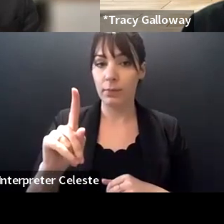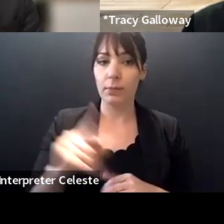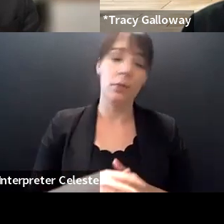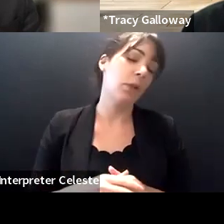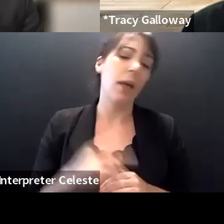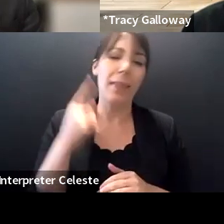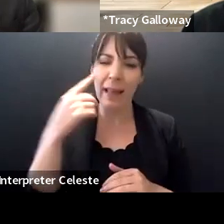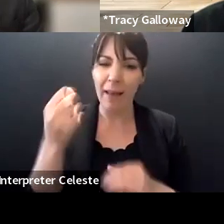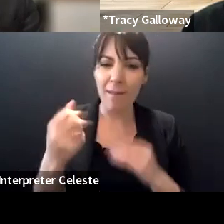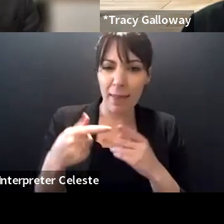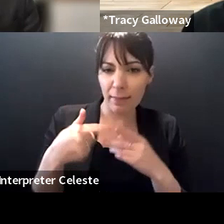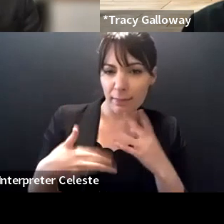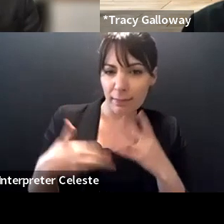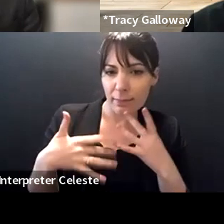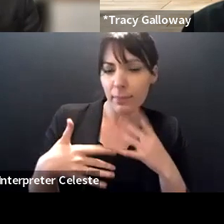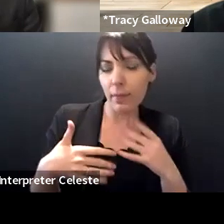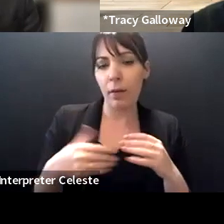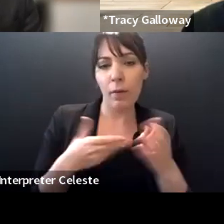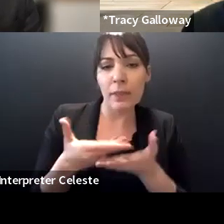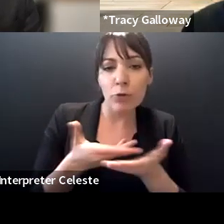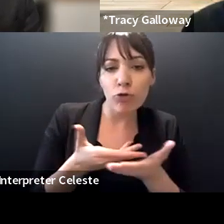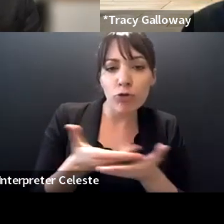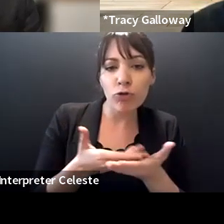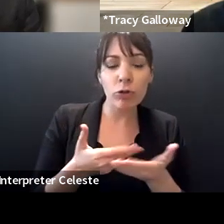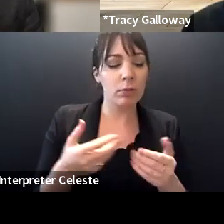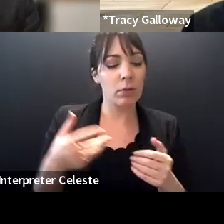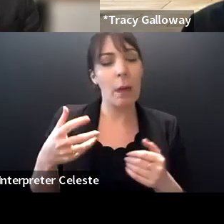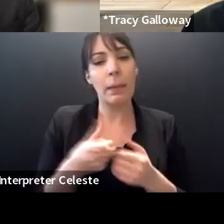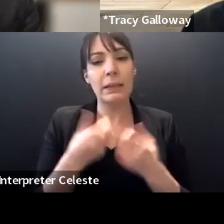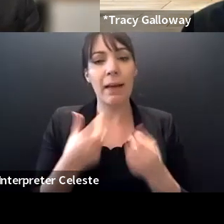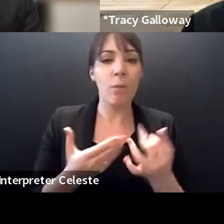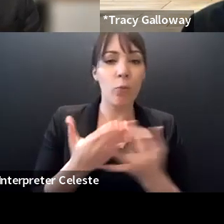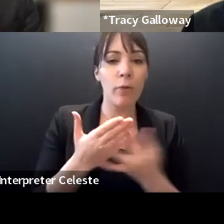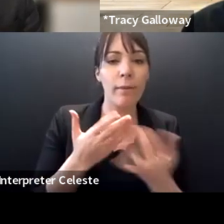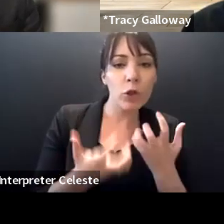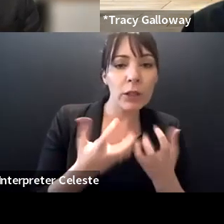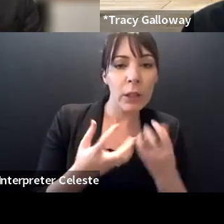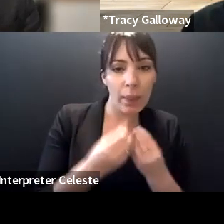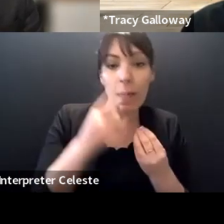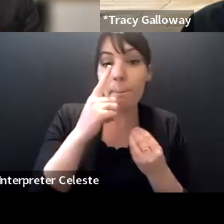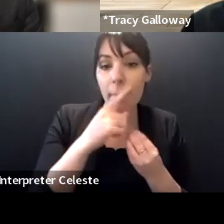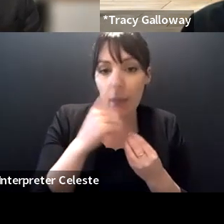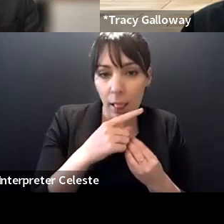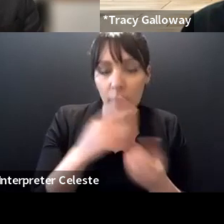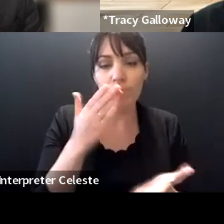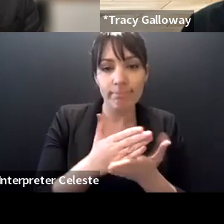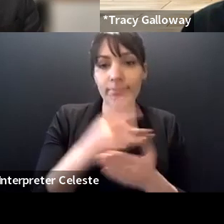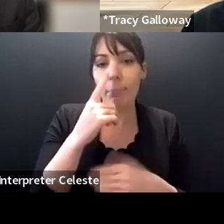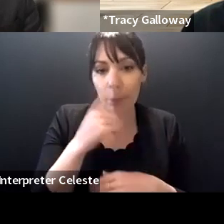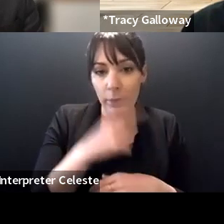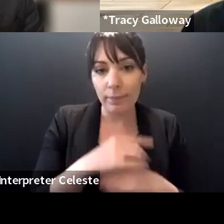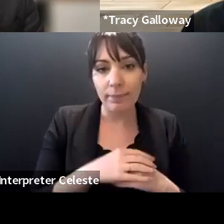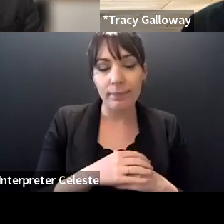other, again, embodied conversations that we have at our university with our people. And you know, this is a journey of